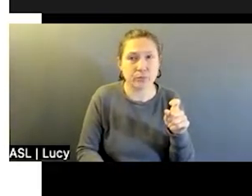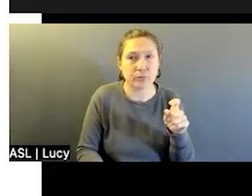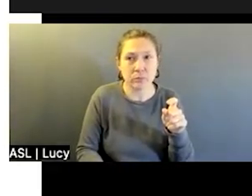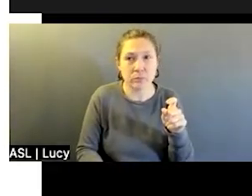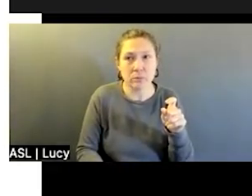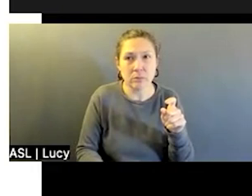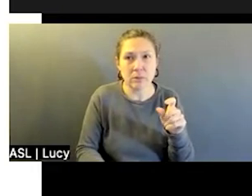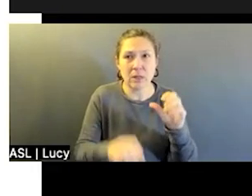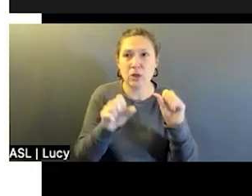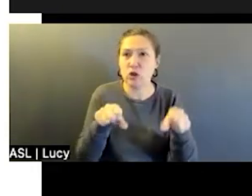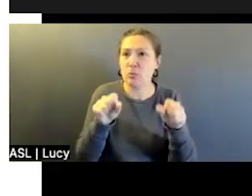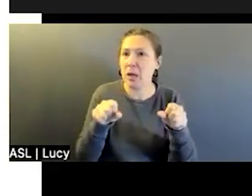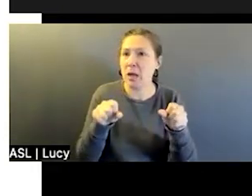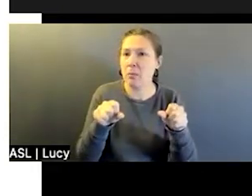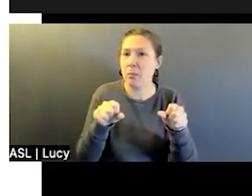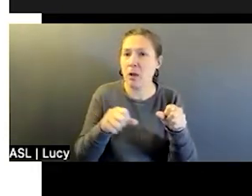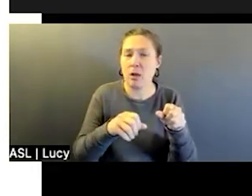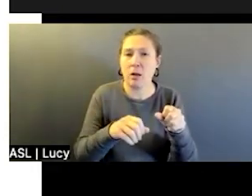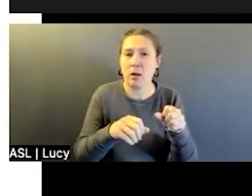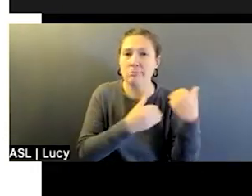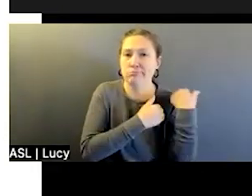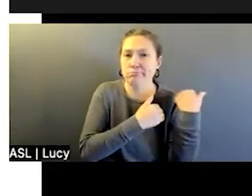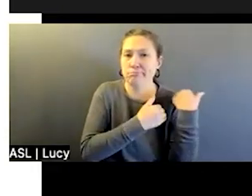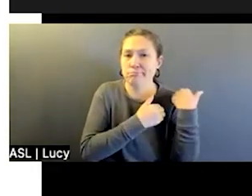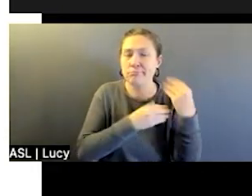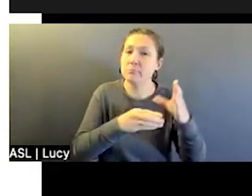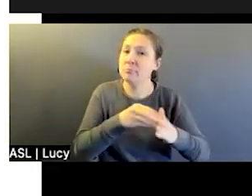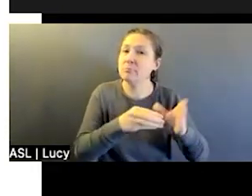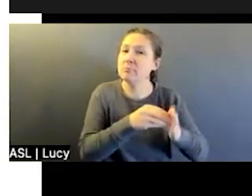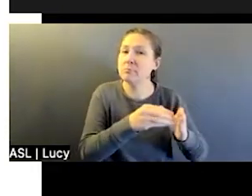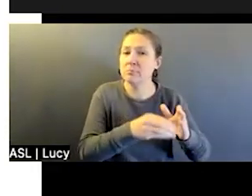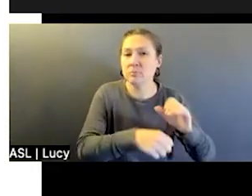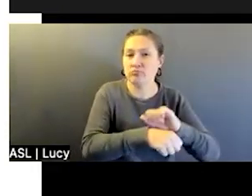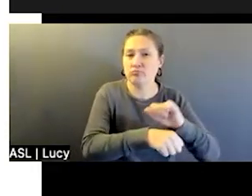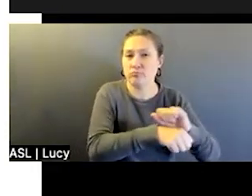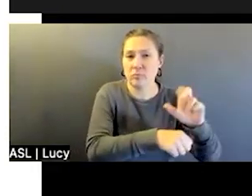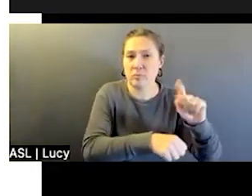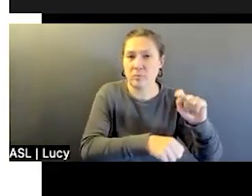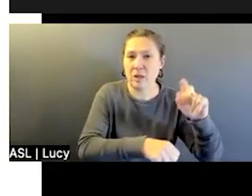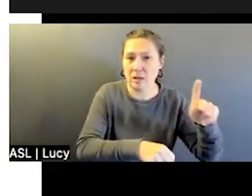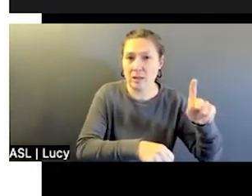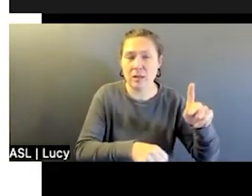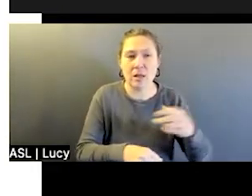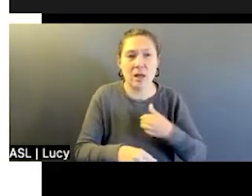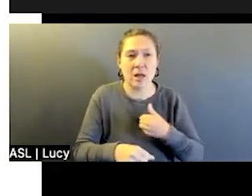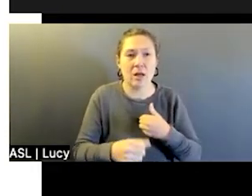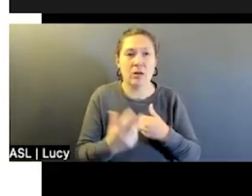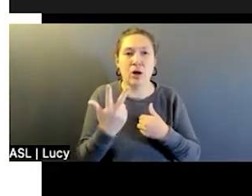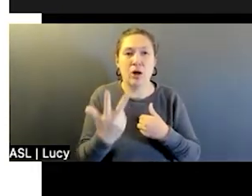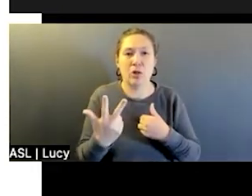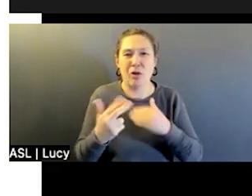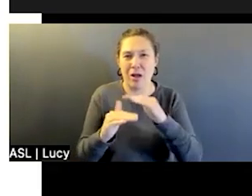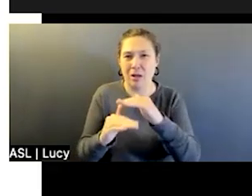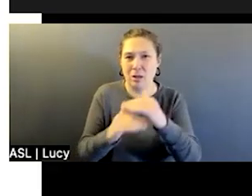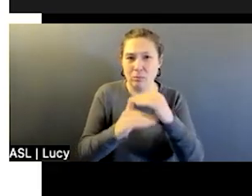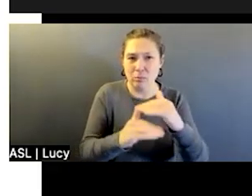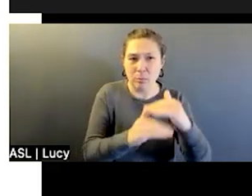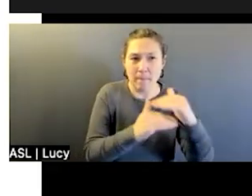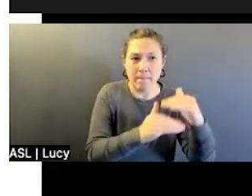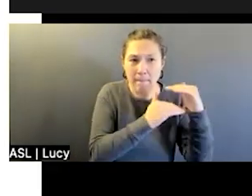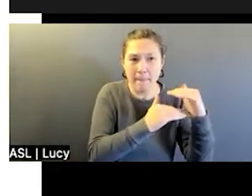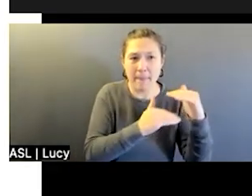complete all the tasks, all the accompaniments. And we have three sets of constraints. See, such a big